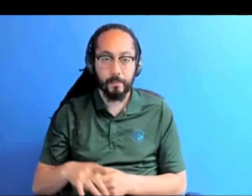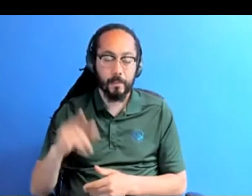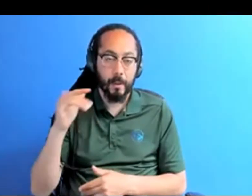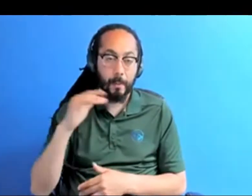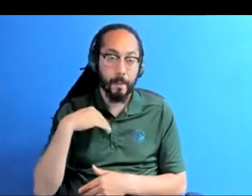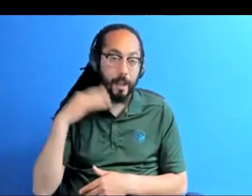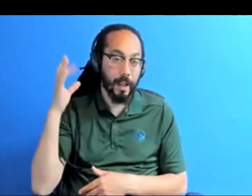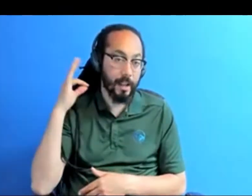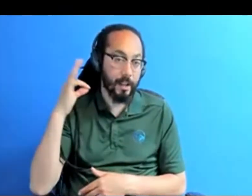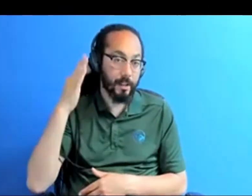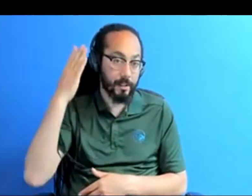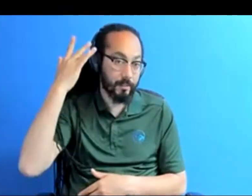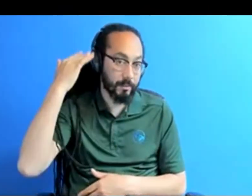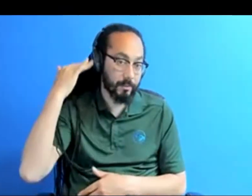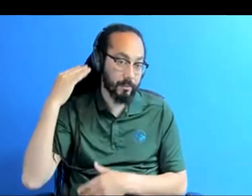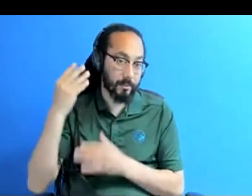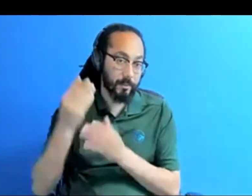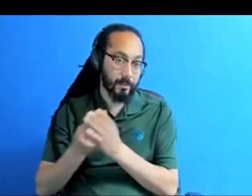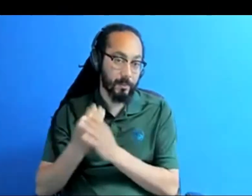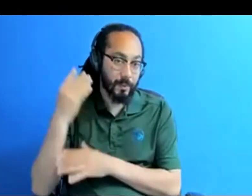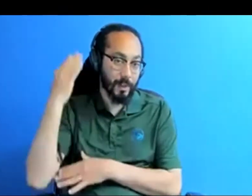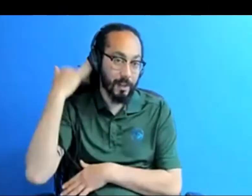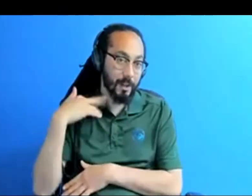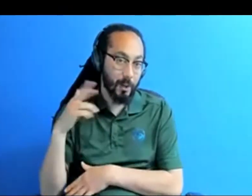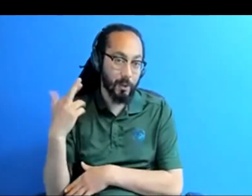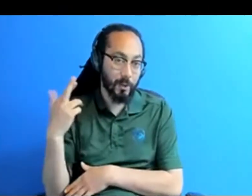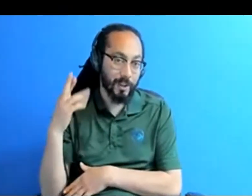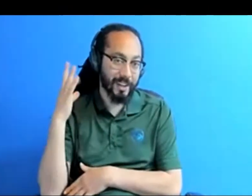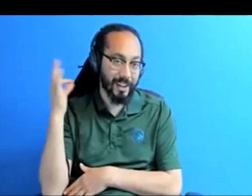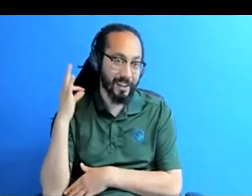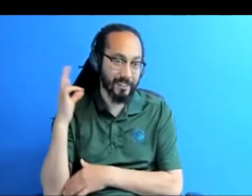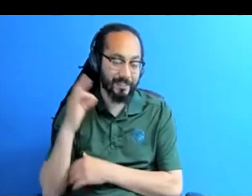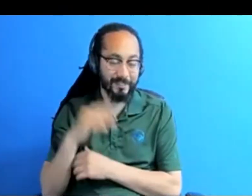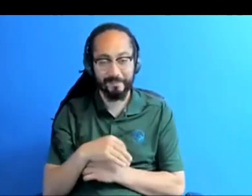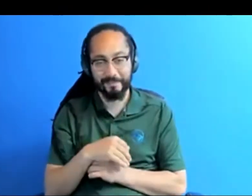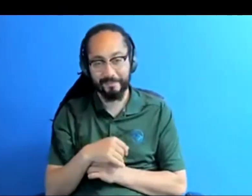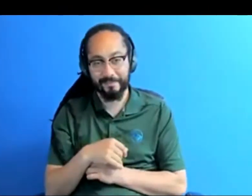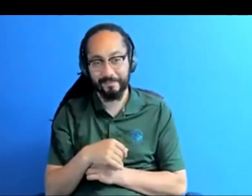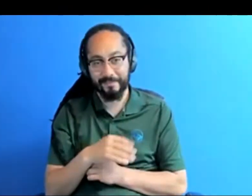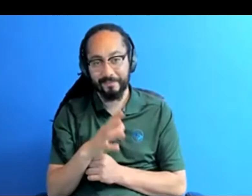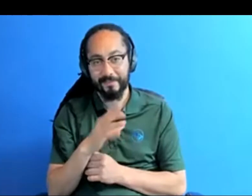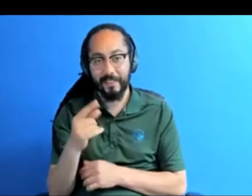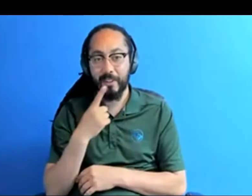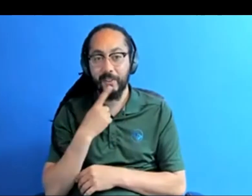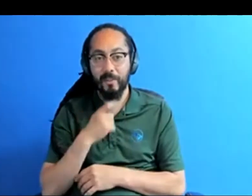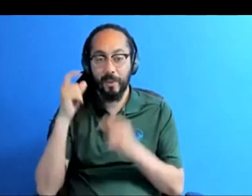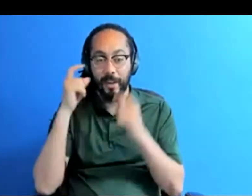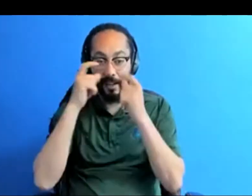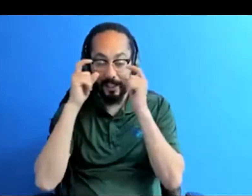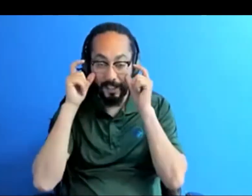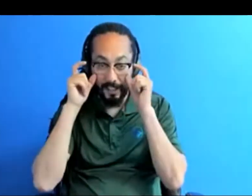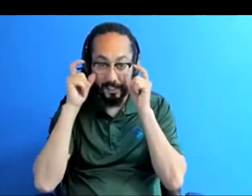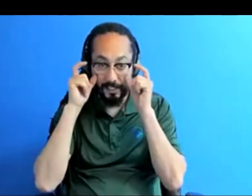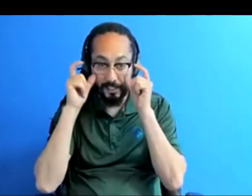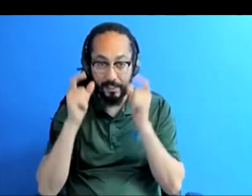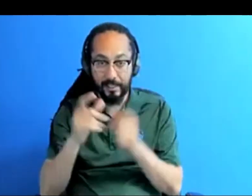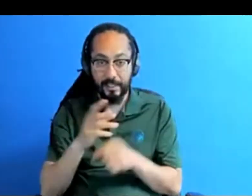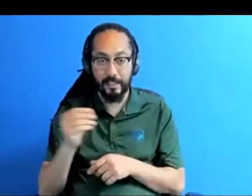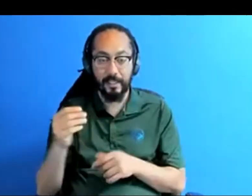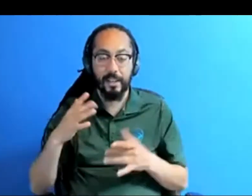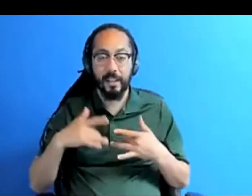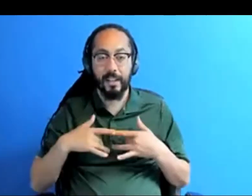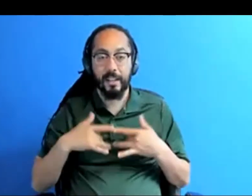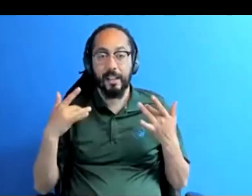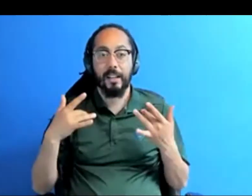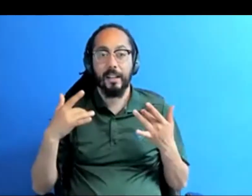length and growing graying hair and red glasses and a light